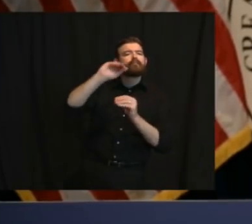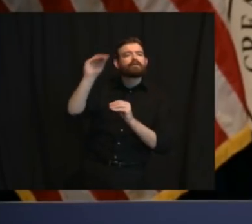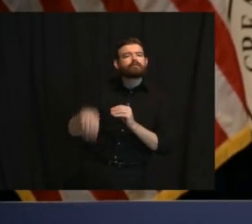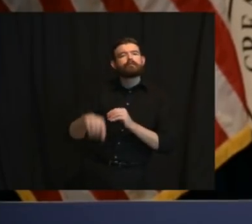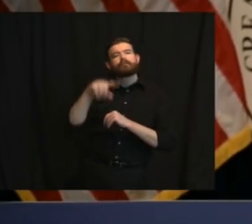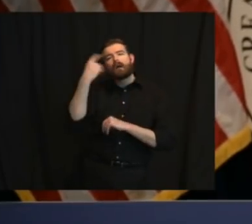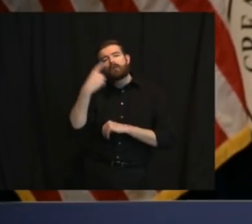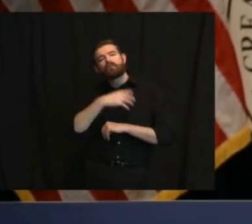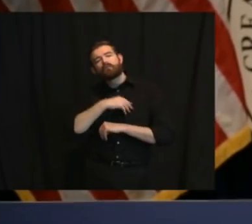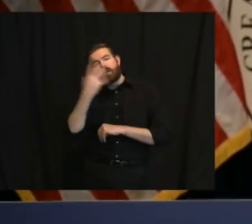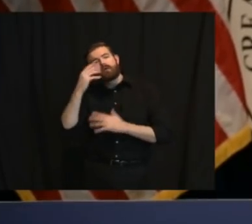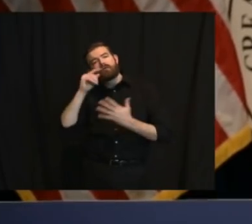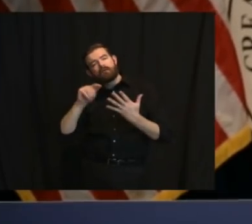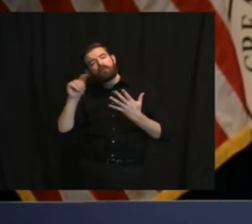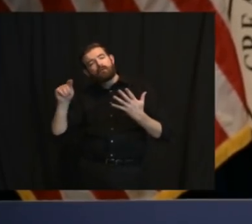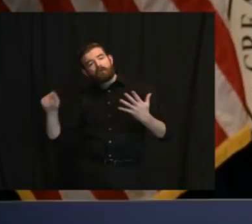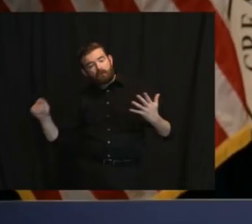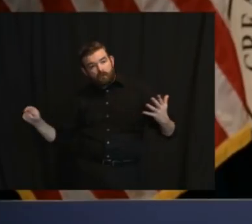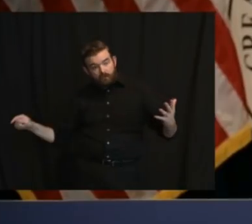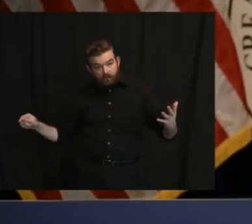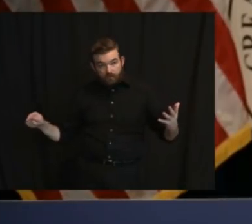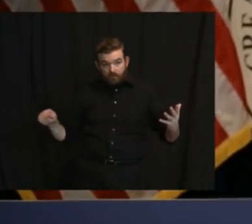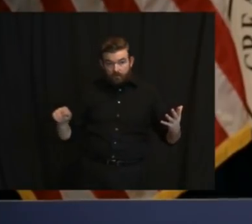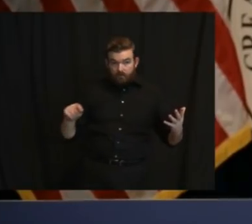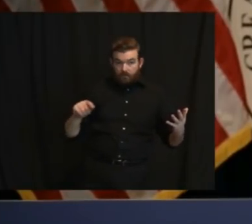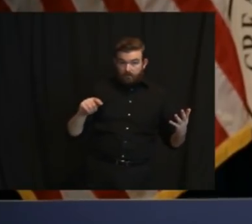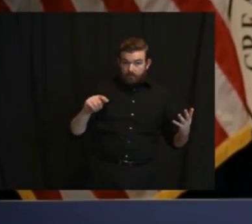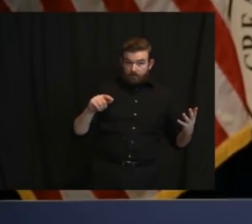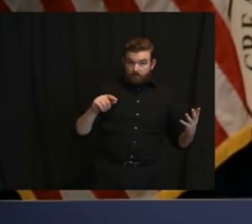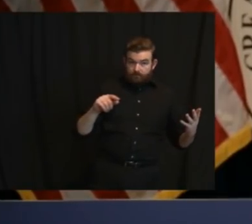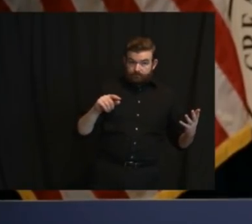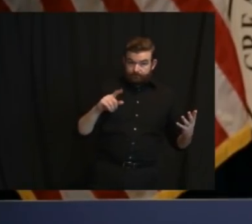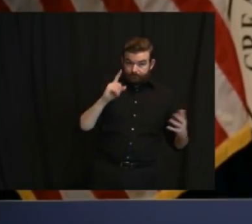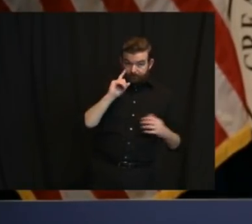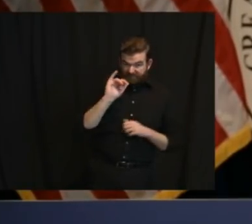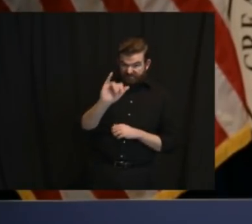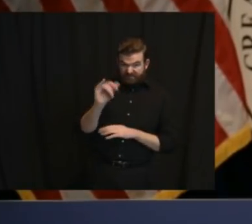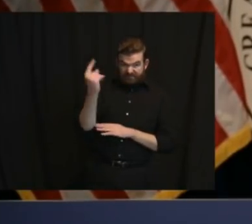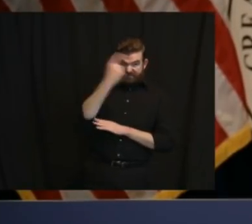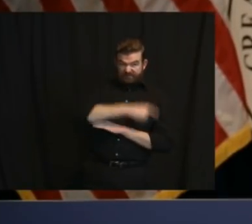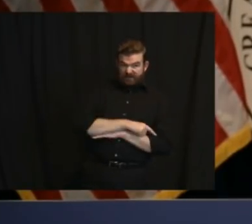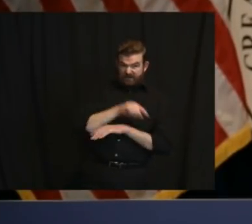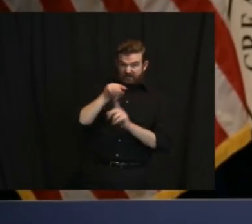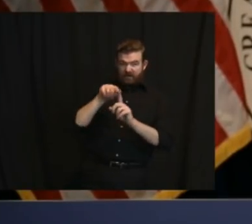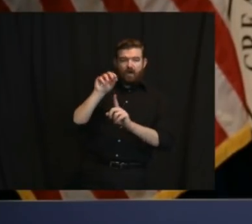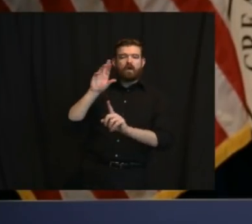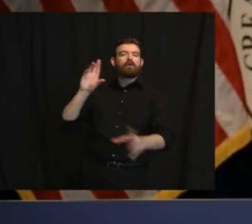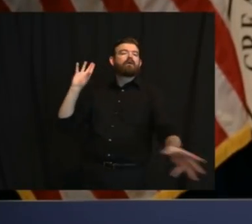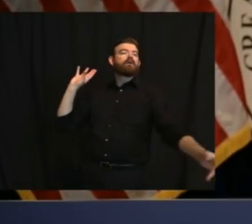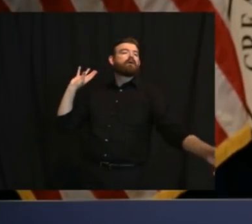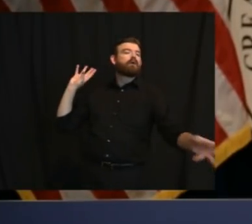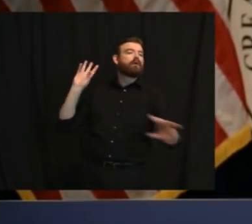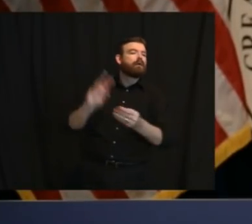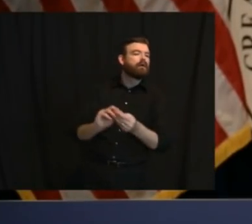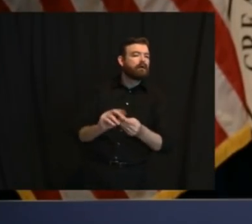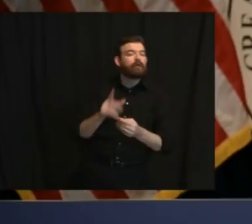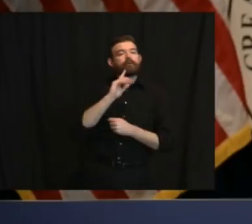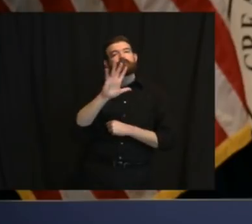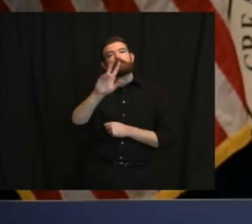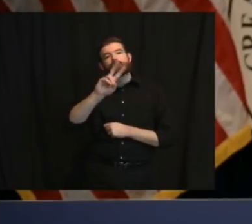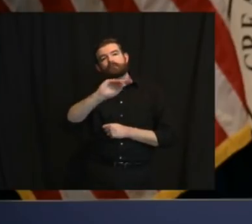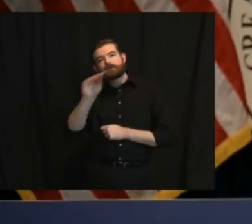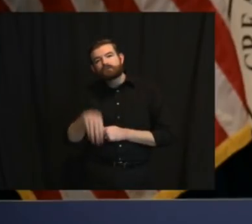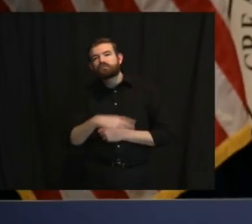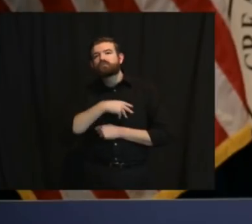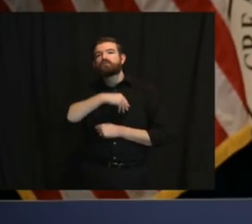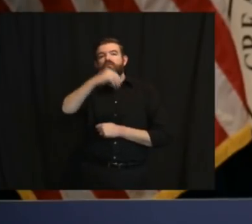the change that day, or is that over the overall figure, if that question makes sense? When you say it's like 52% white and 19%